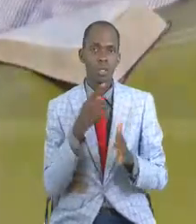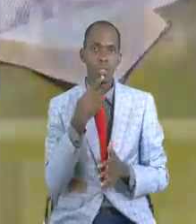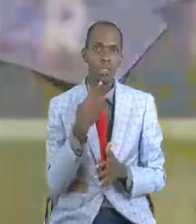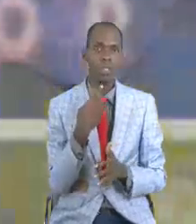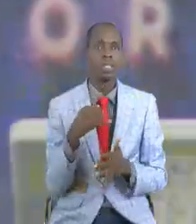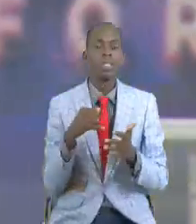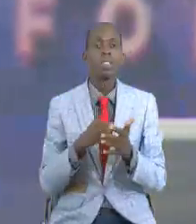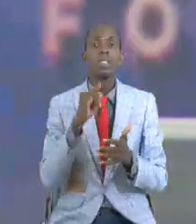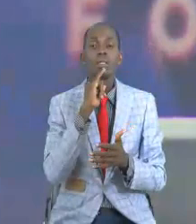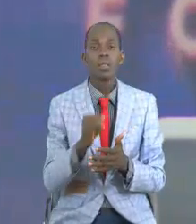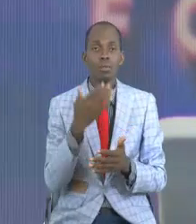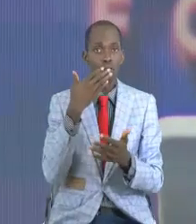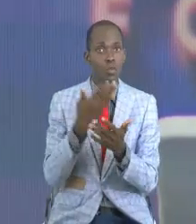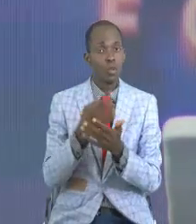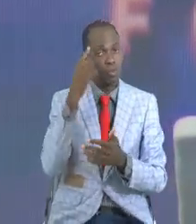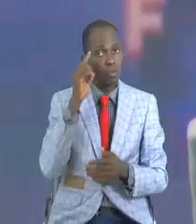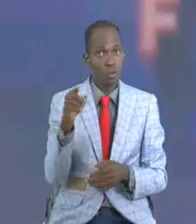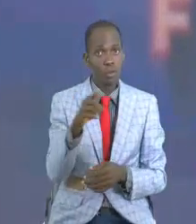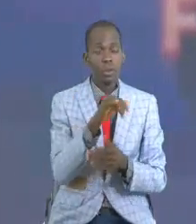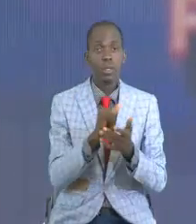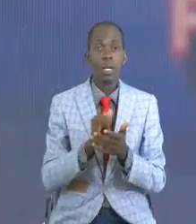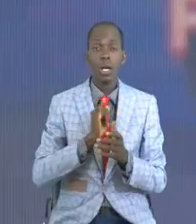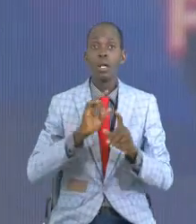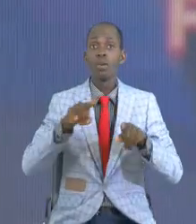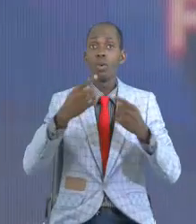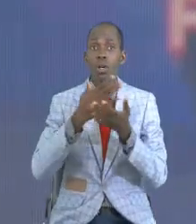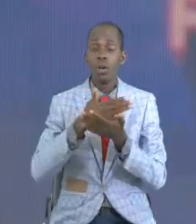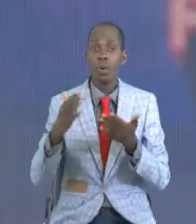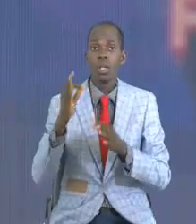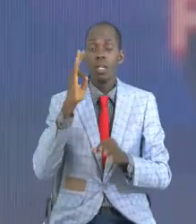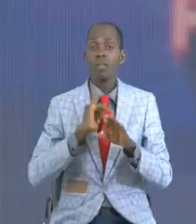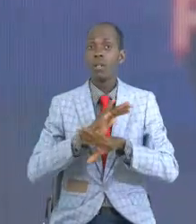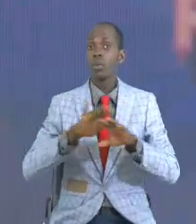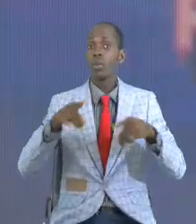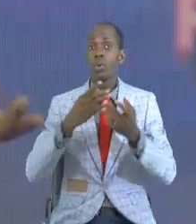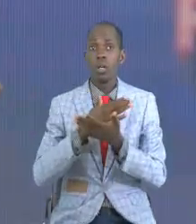for you that I go away, because if I don't go away,